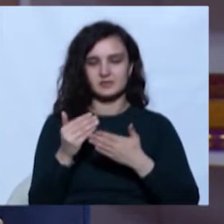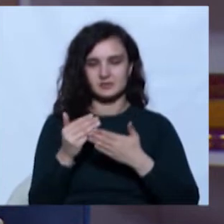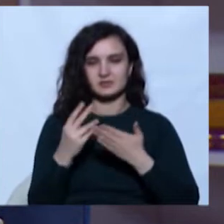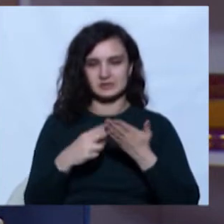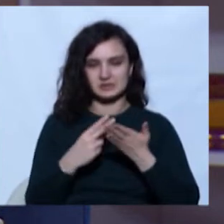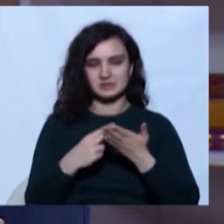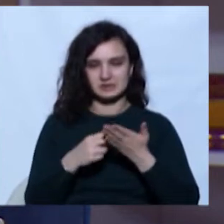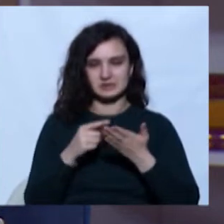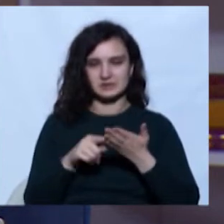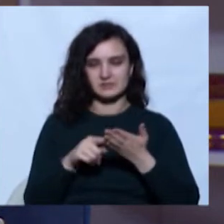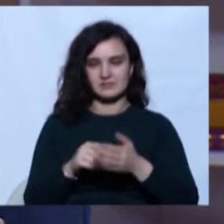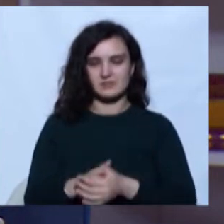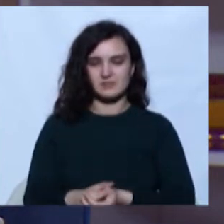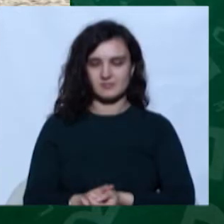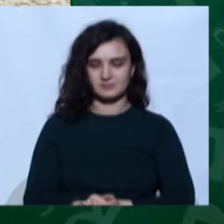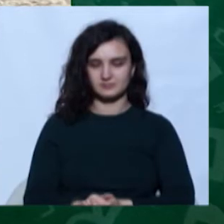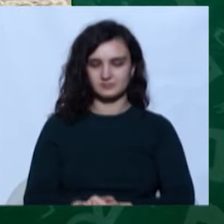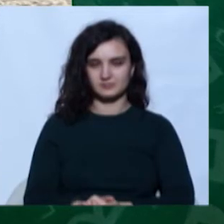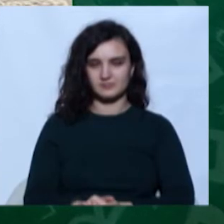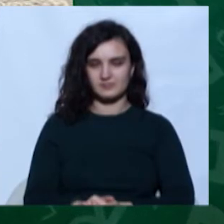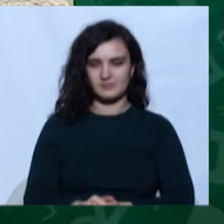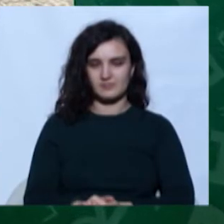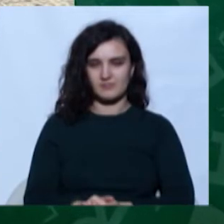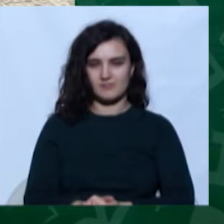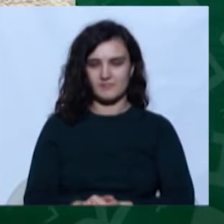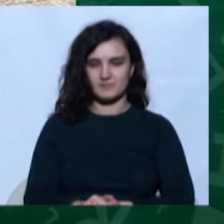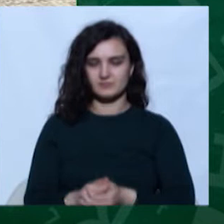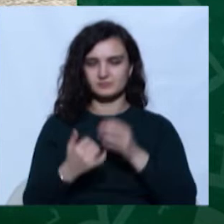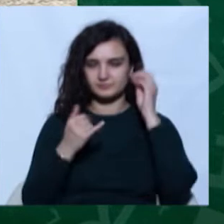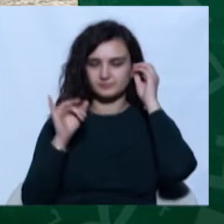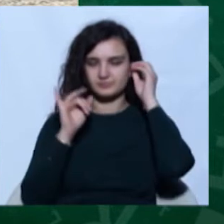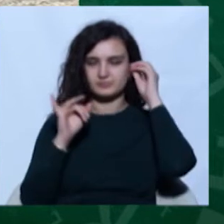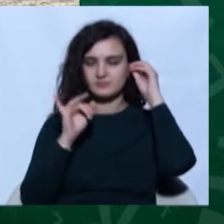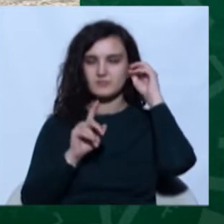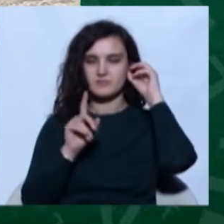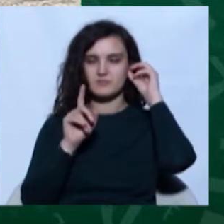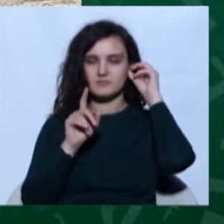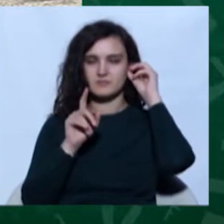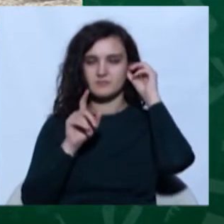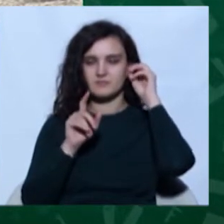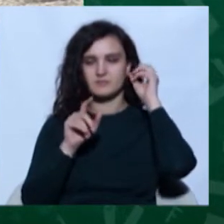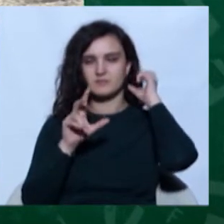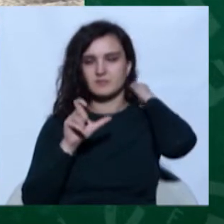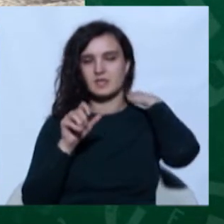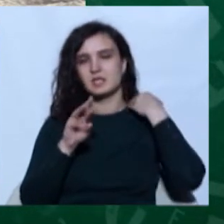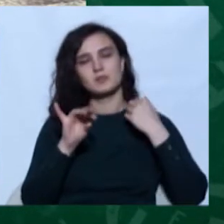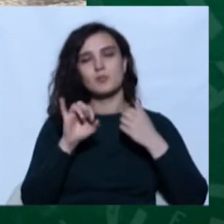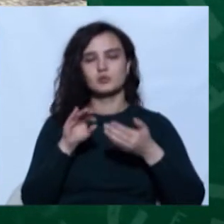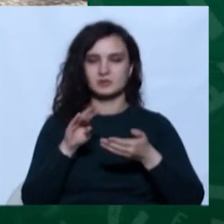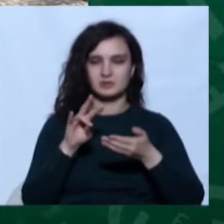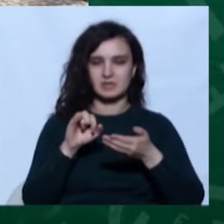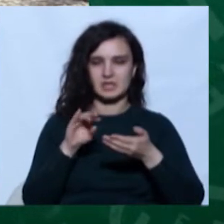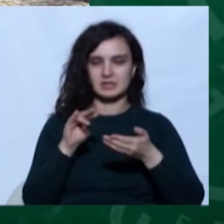The Count of Monte Cristo. Now, our story begins with Edmond Dantes,